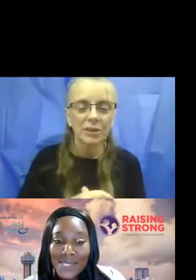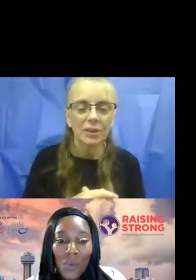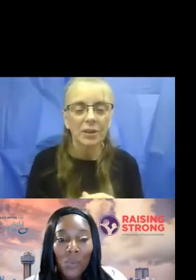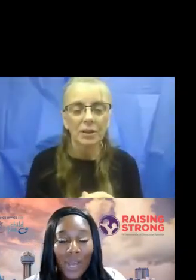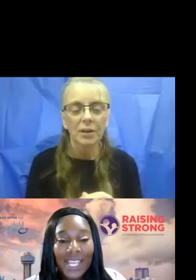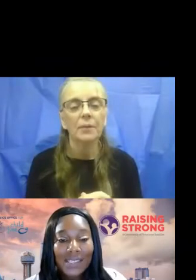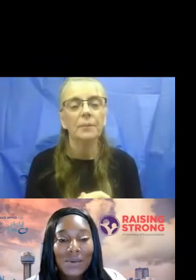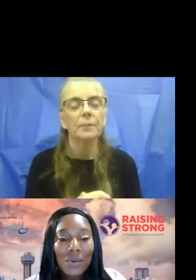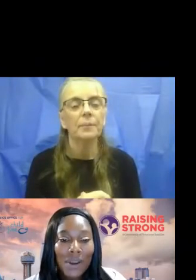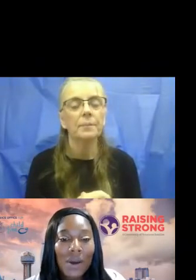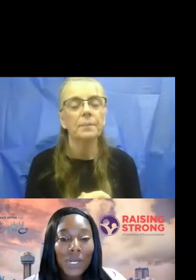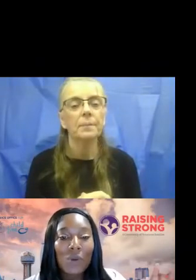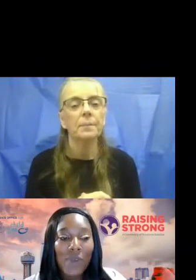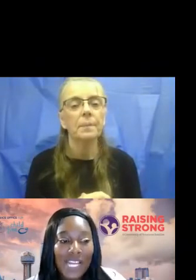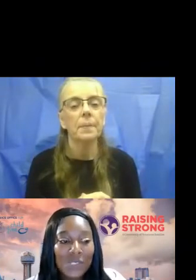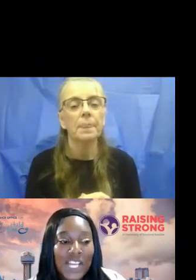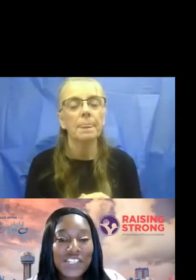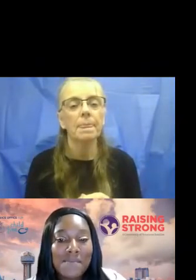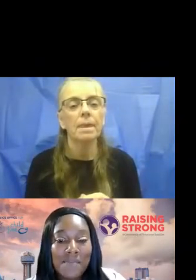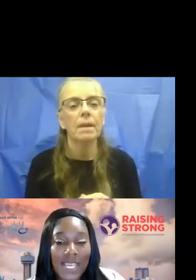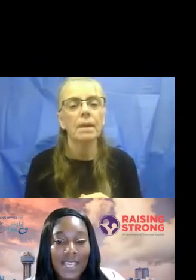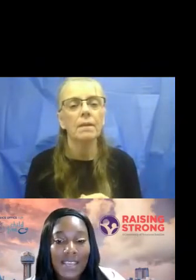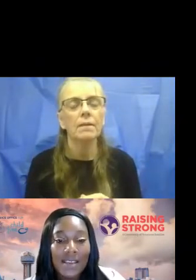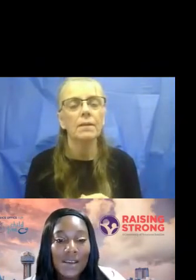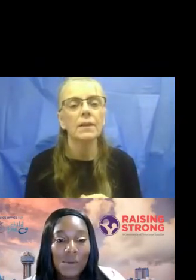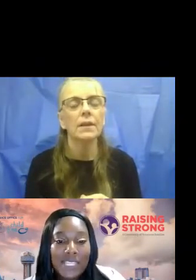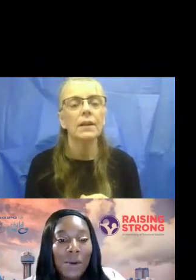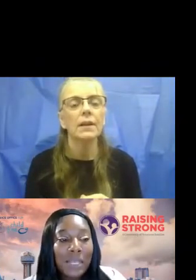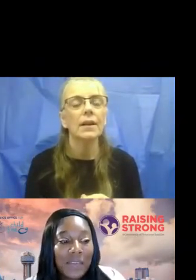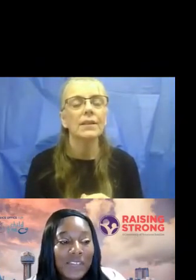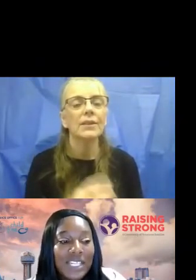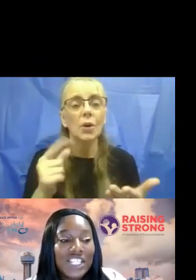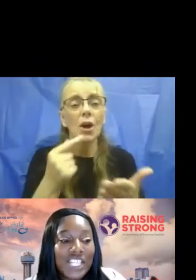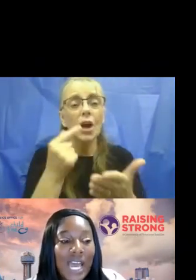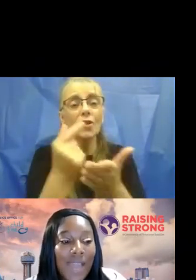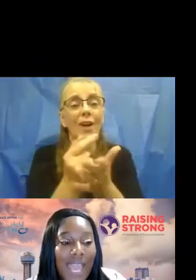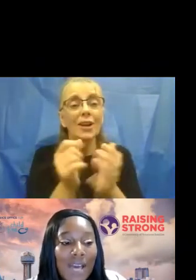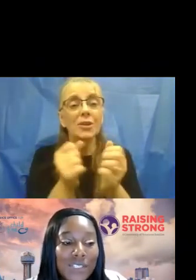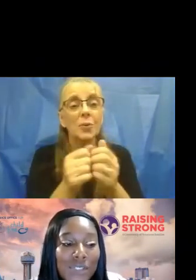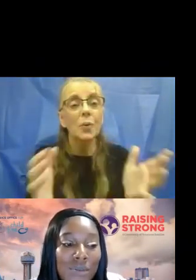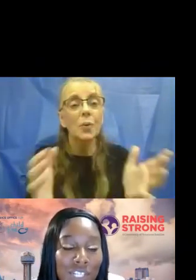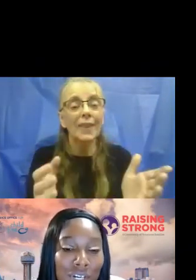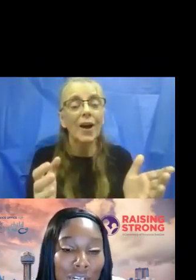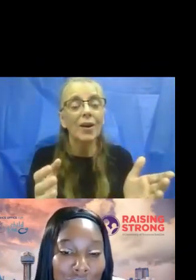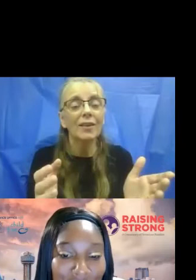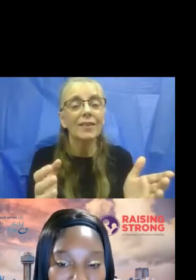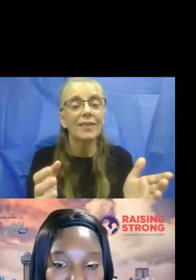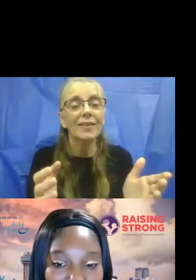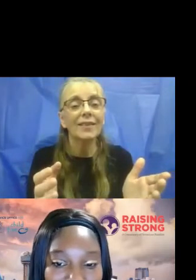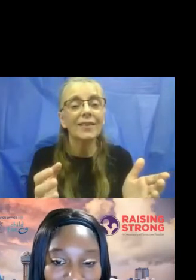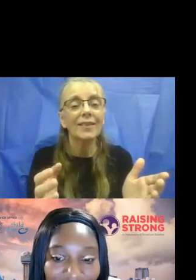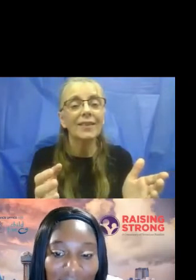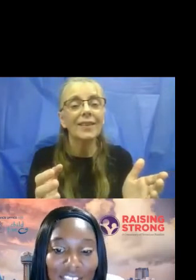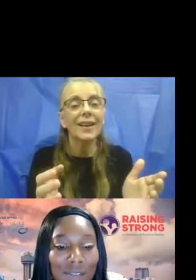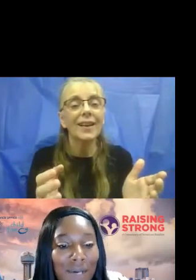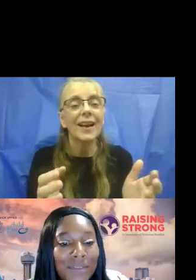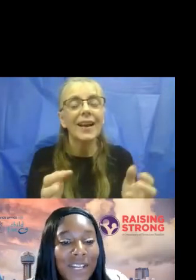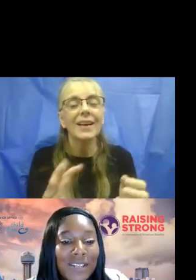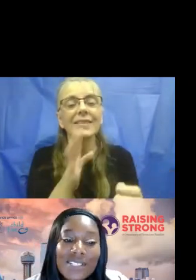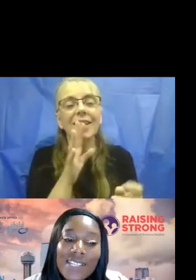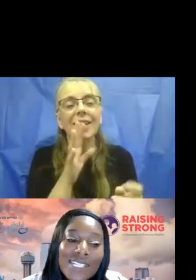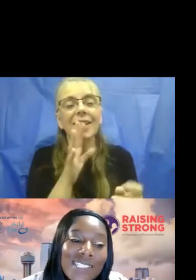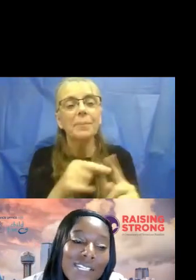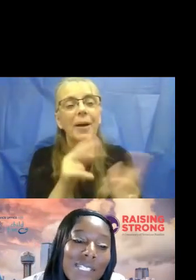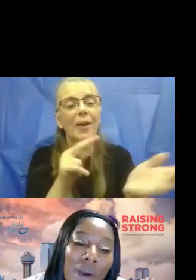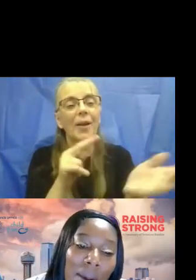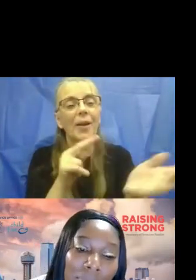Okay, so what in the world would a graduation be without giving a shout out to your nurse? You know,